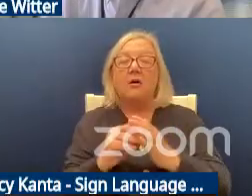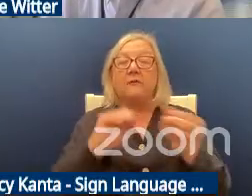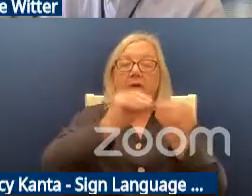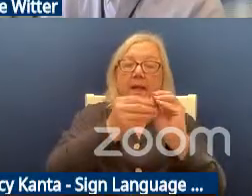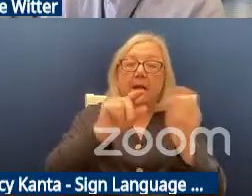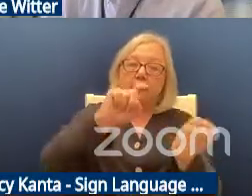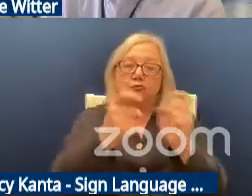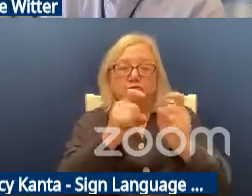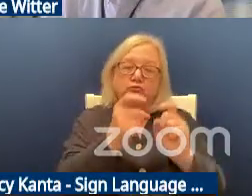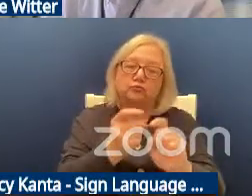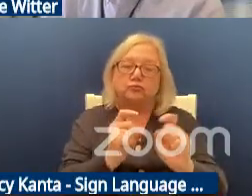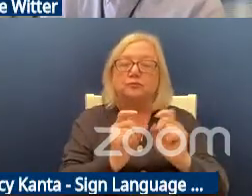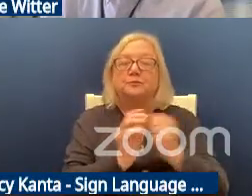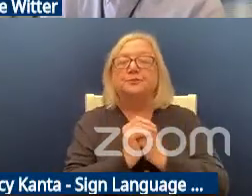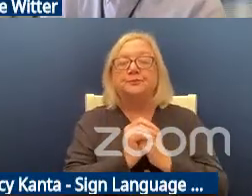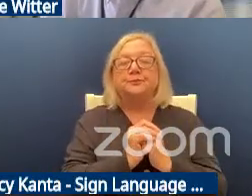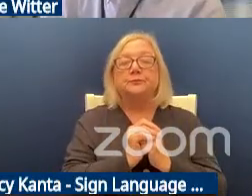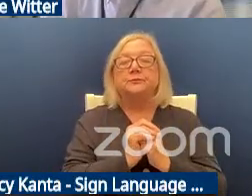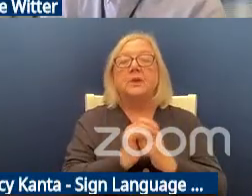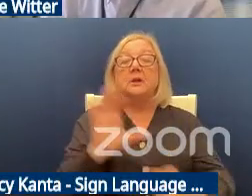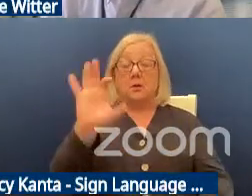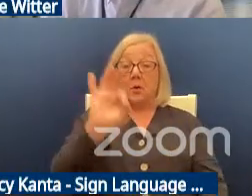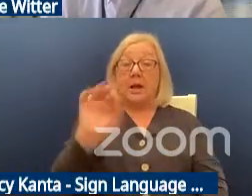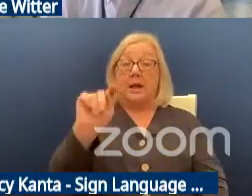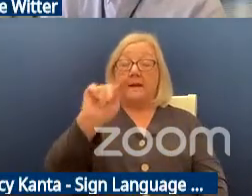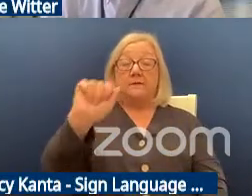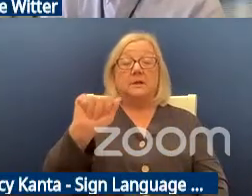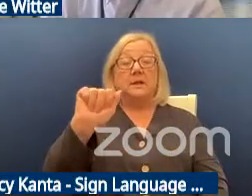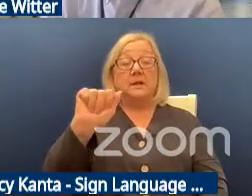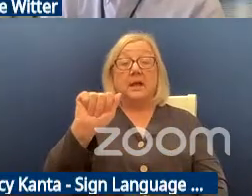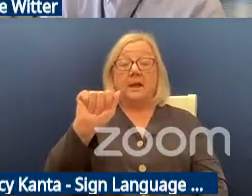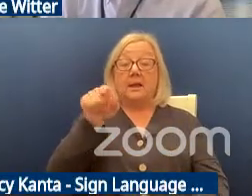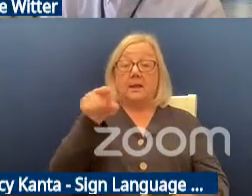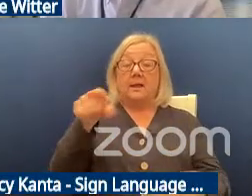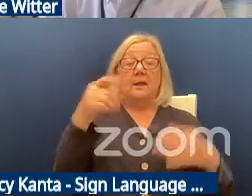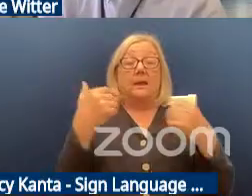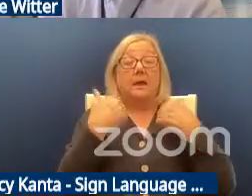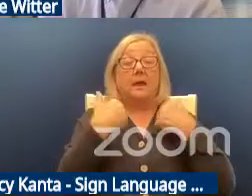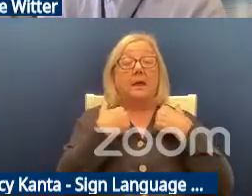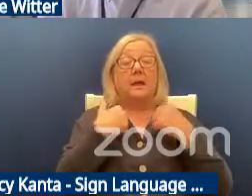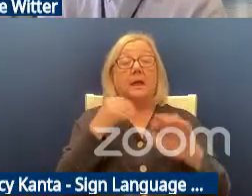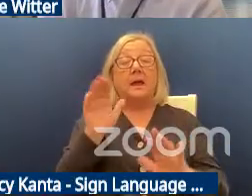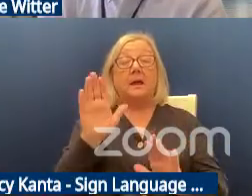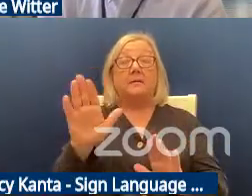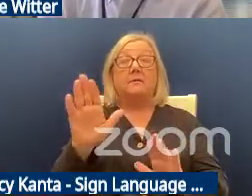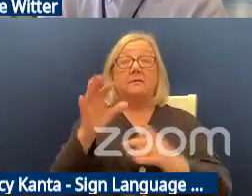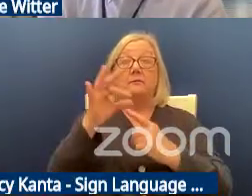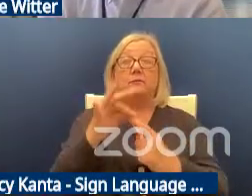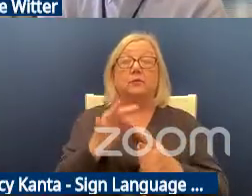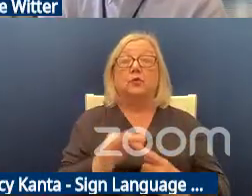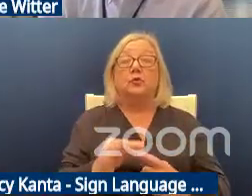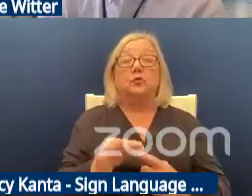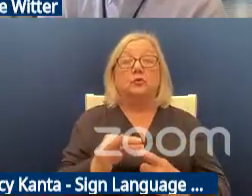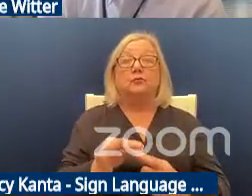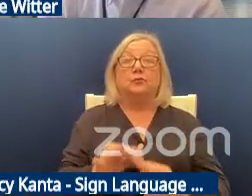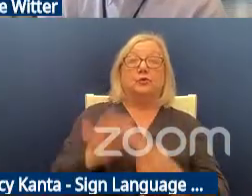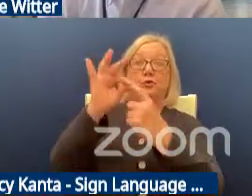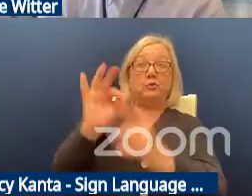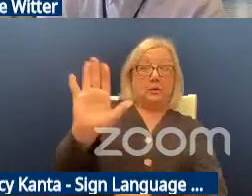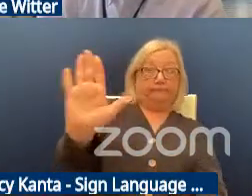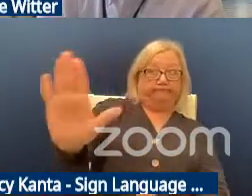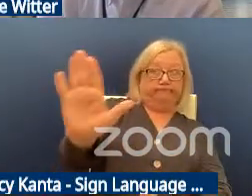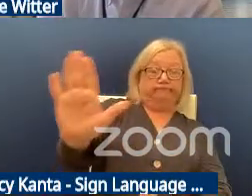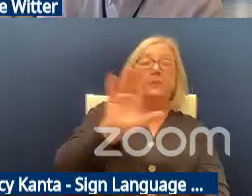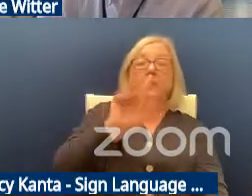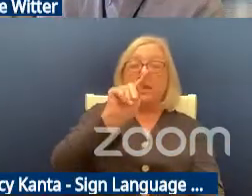STOPS model is FTA has created their distinctly unique to themselves a